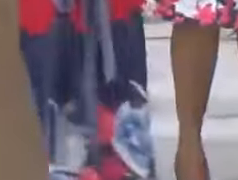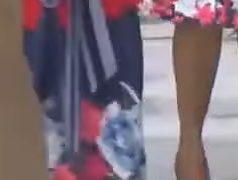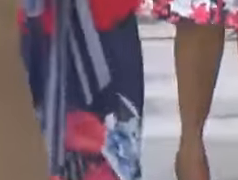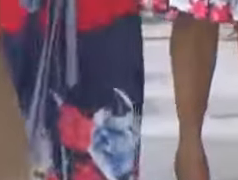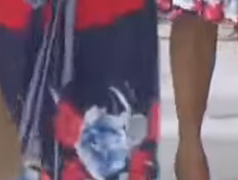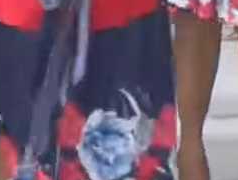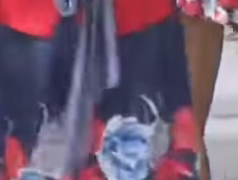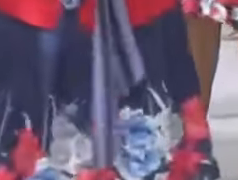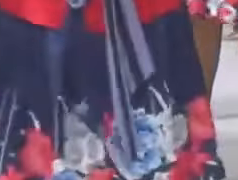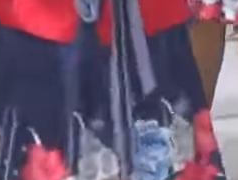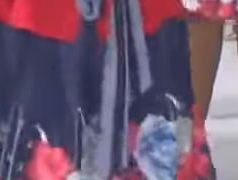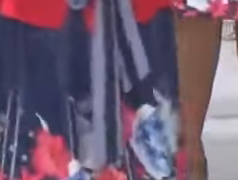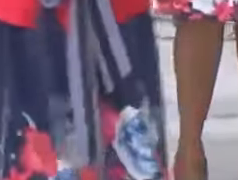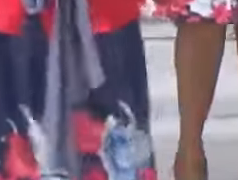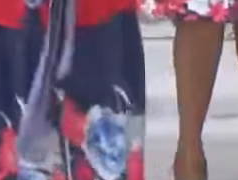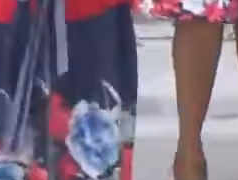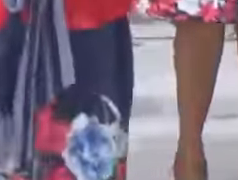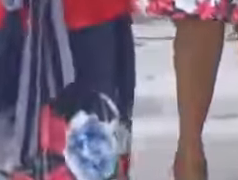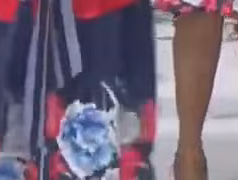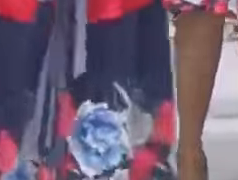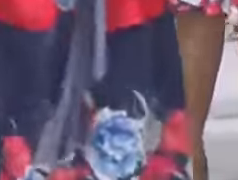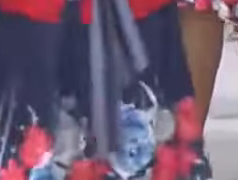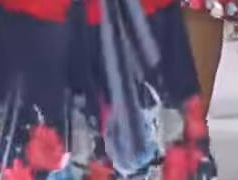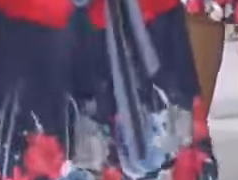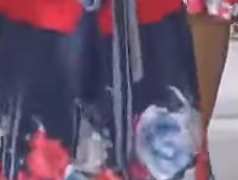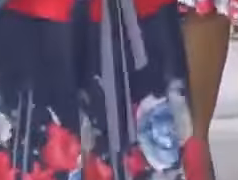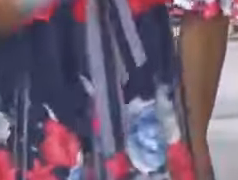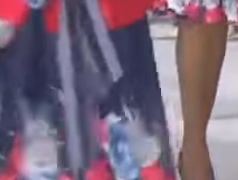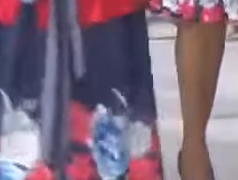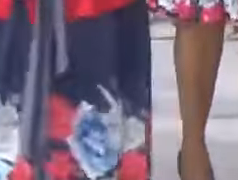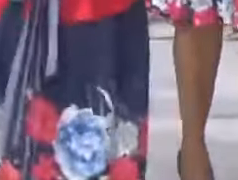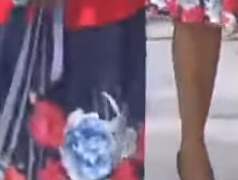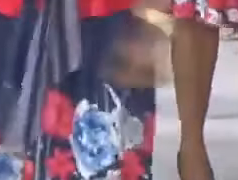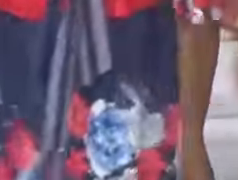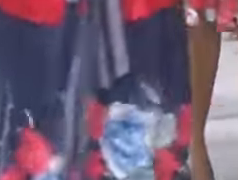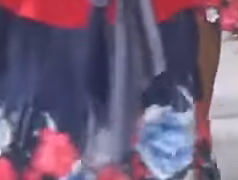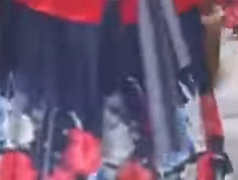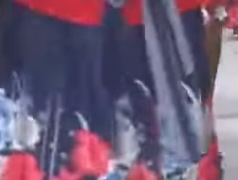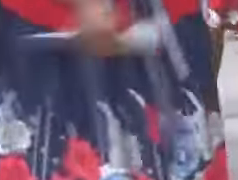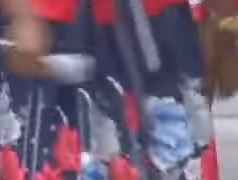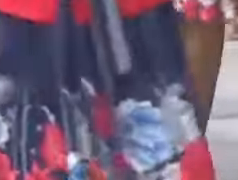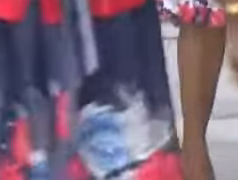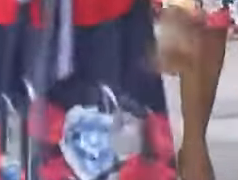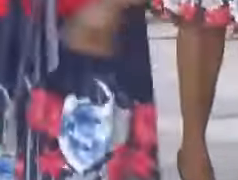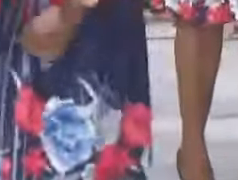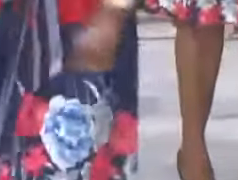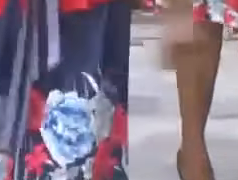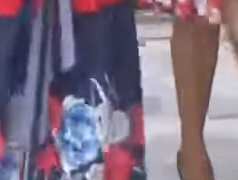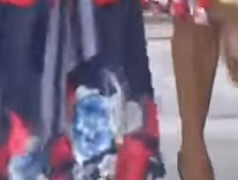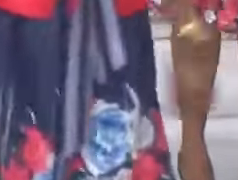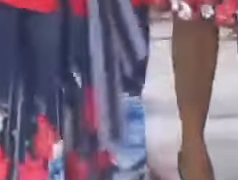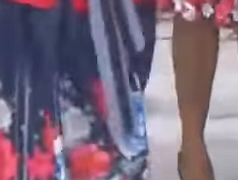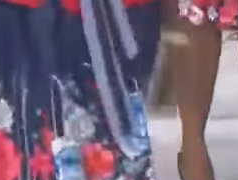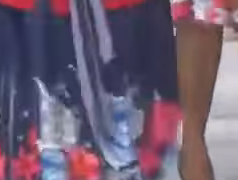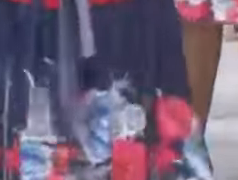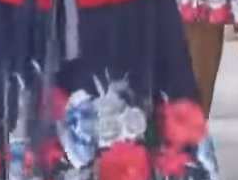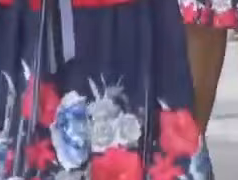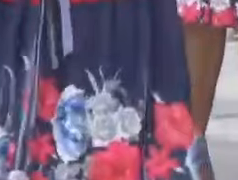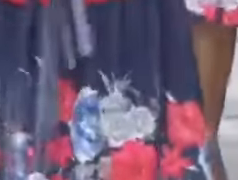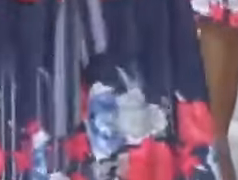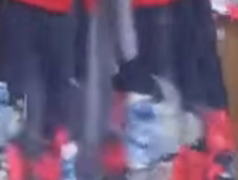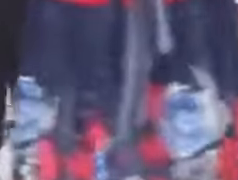so, my darling Jesus. Oh, my darling Jesus, you're a wonderful God. Darling Jesus,